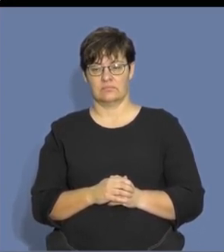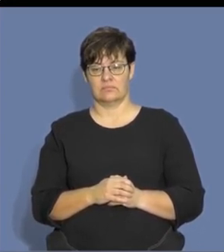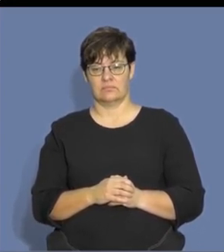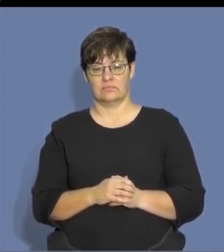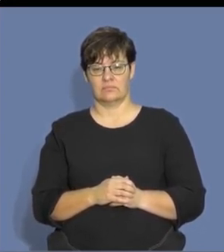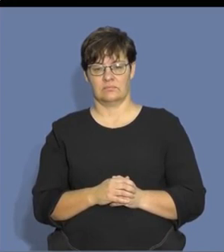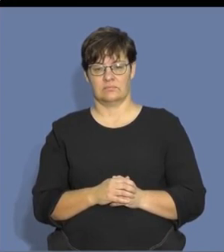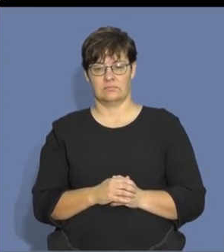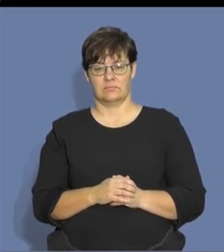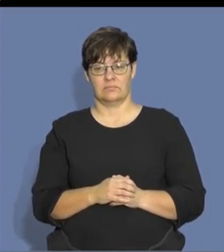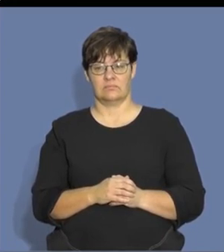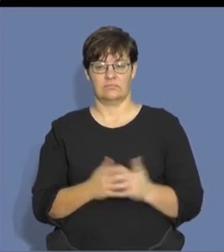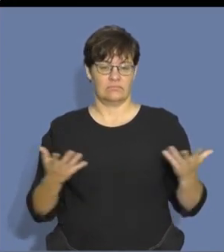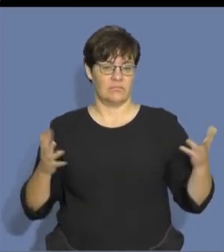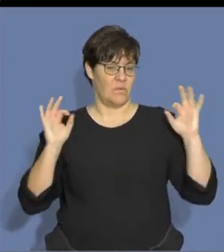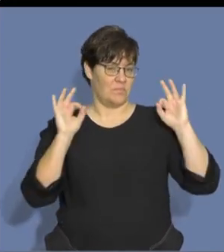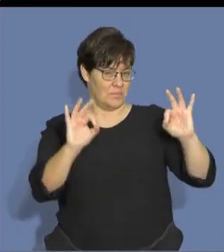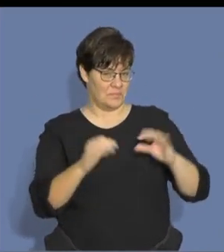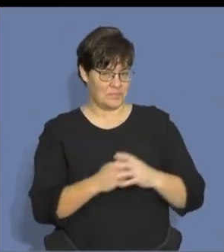circle. Wonderful.